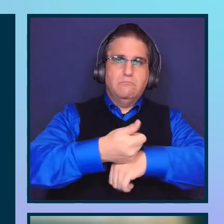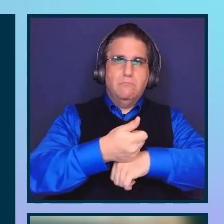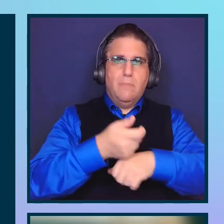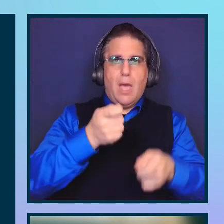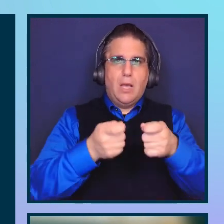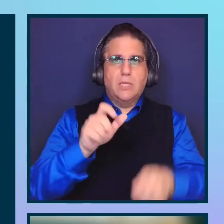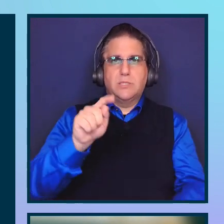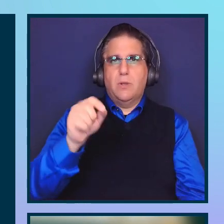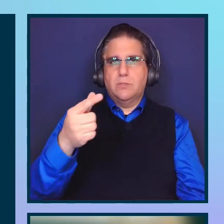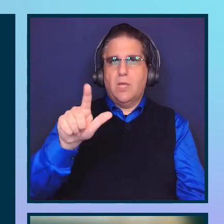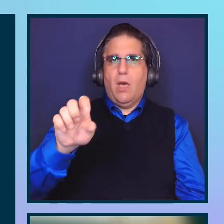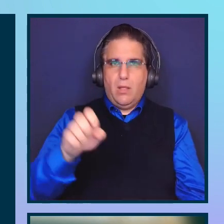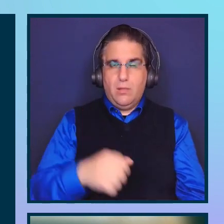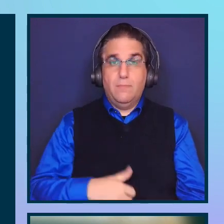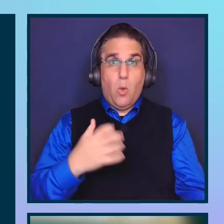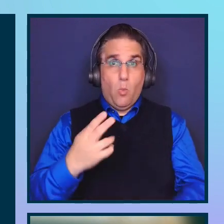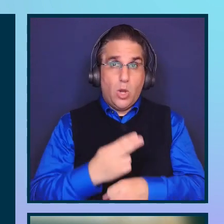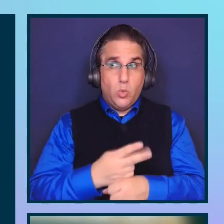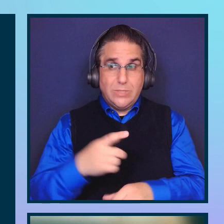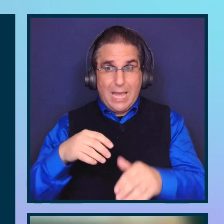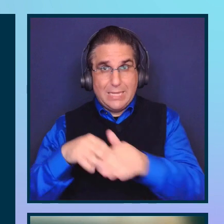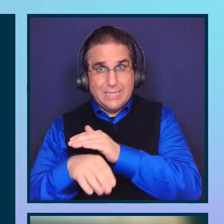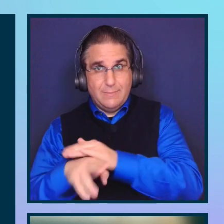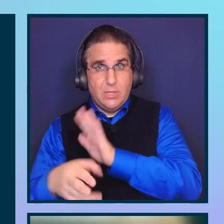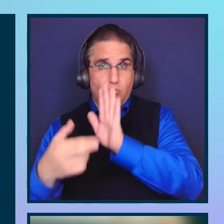and we want to use this accessibility representation on it,